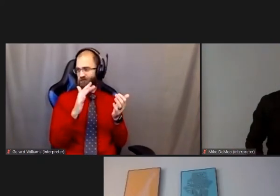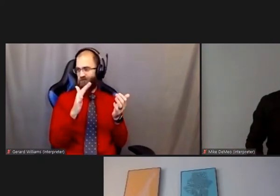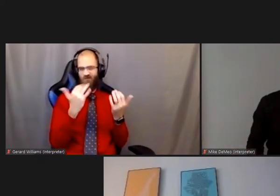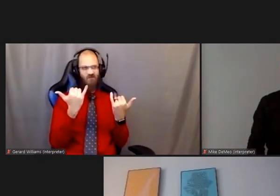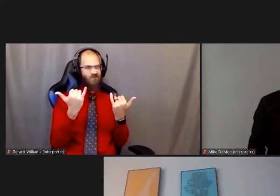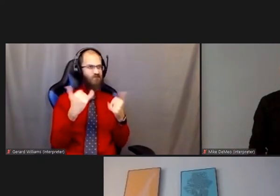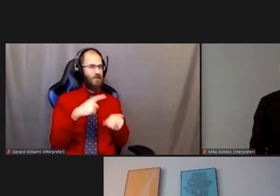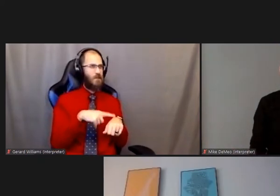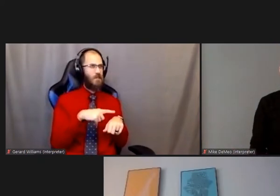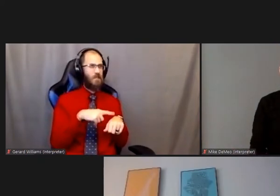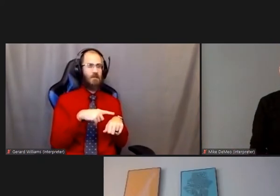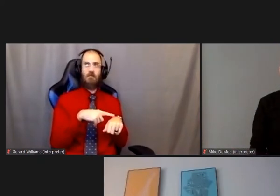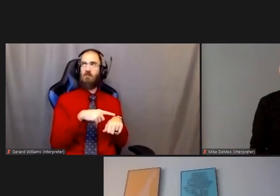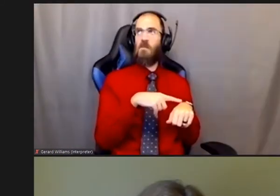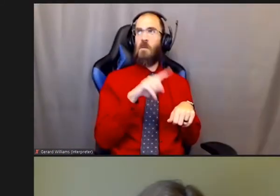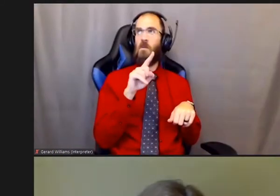now?